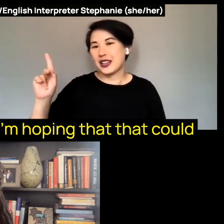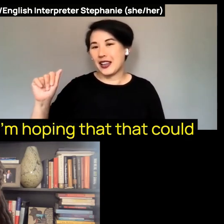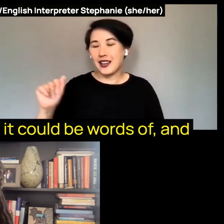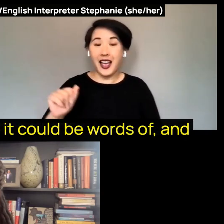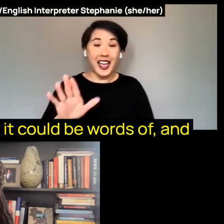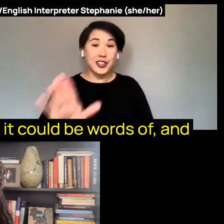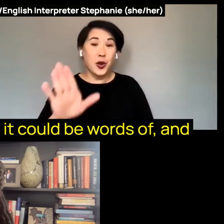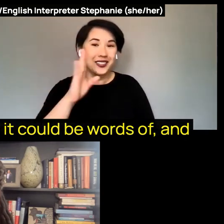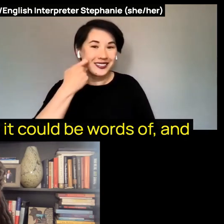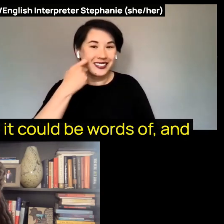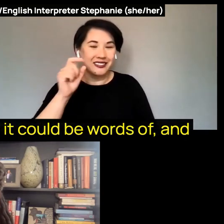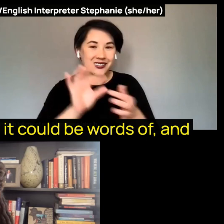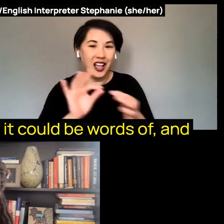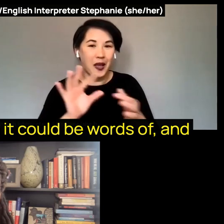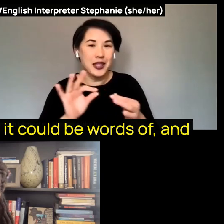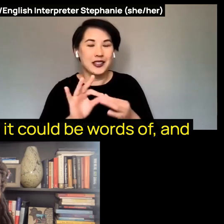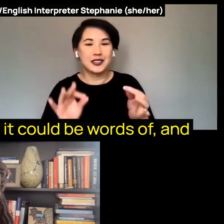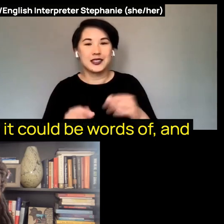Hoping that could be